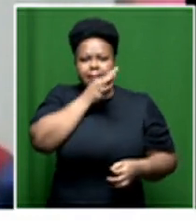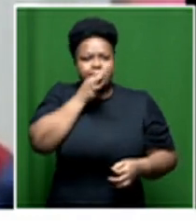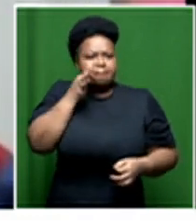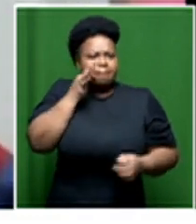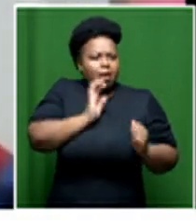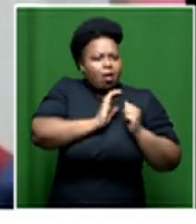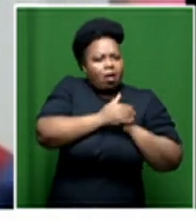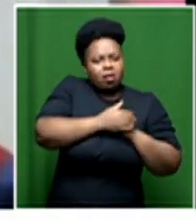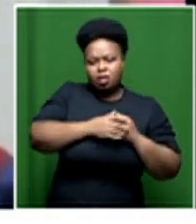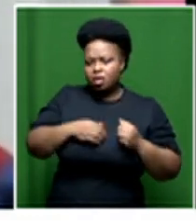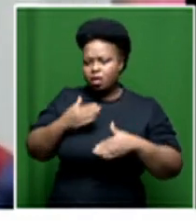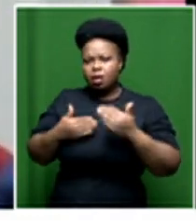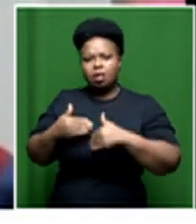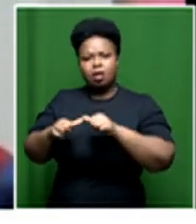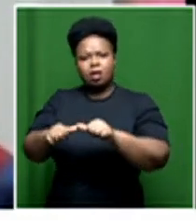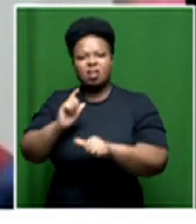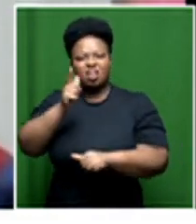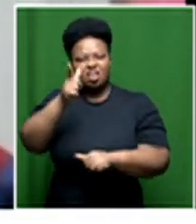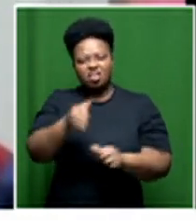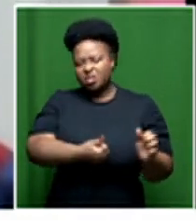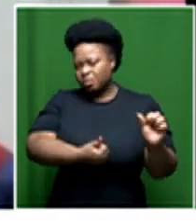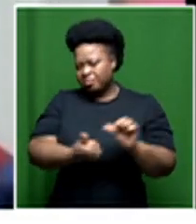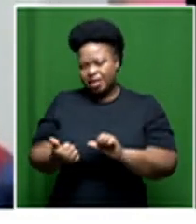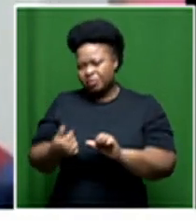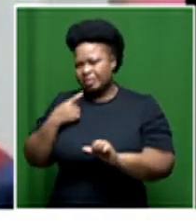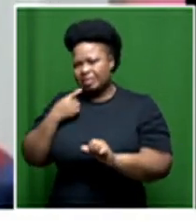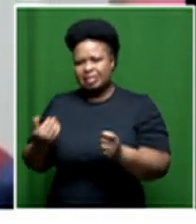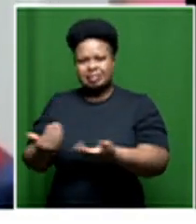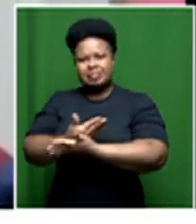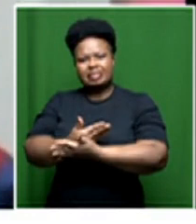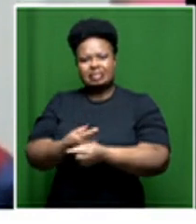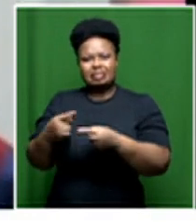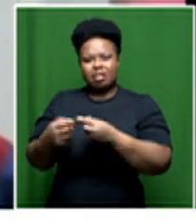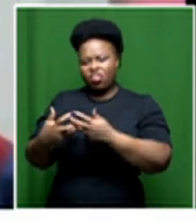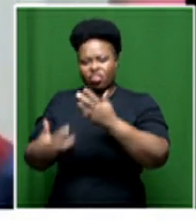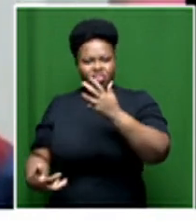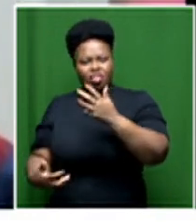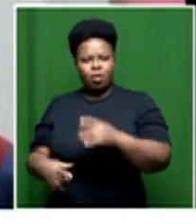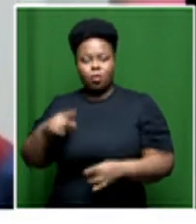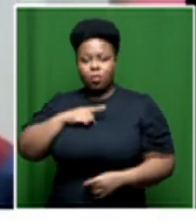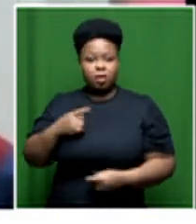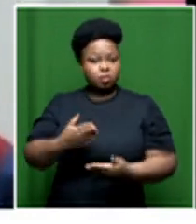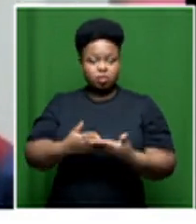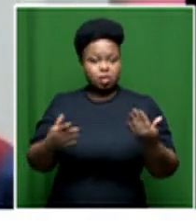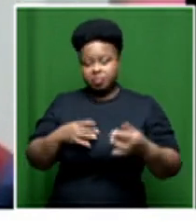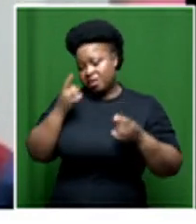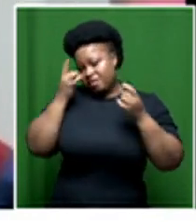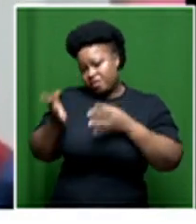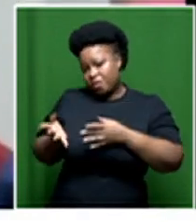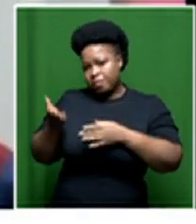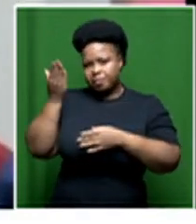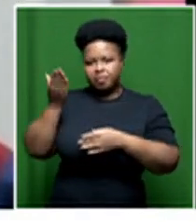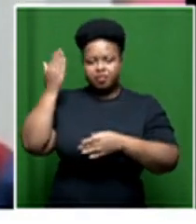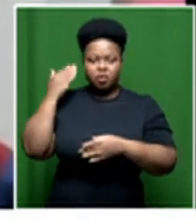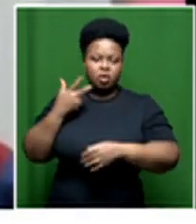to get into this process and then later come and say these things amidst these distortions. For instance, others, they are told that earlier on,